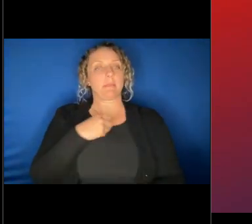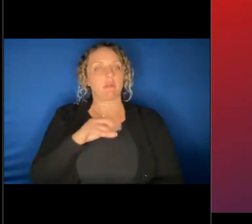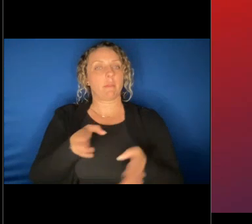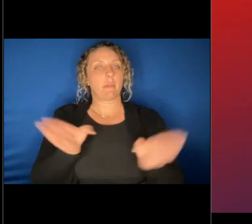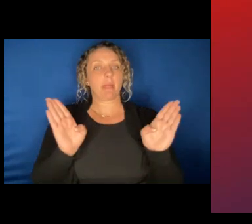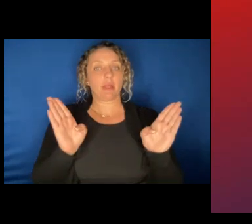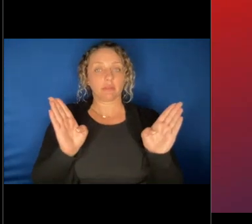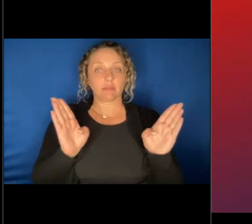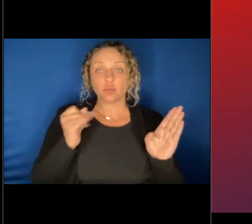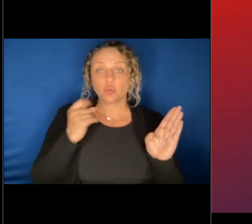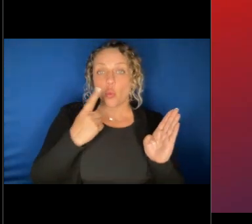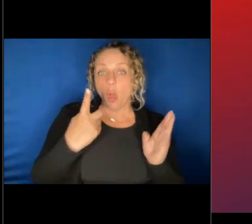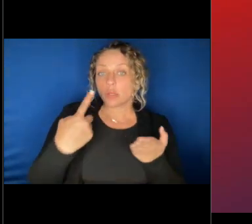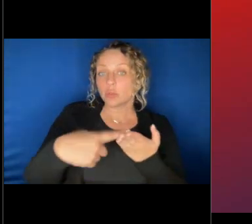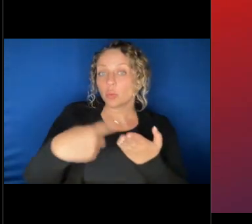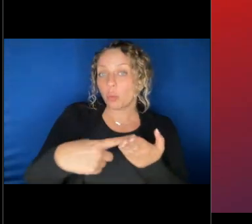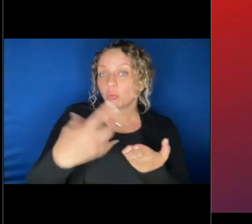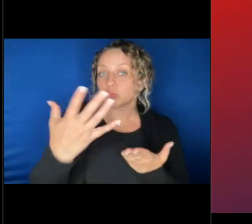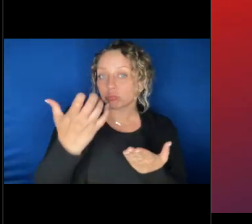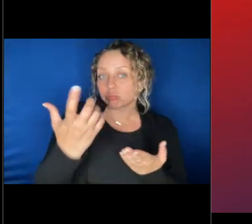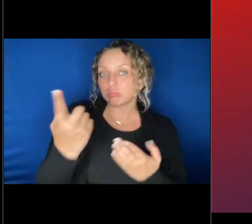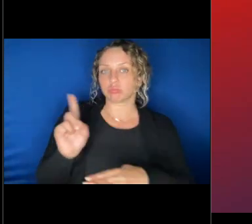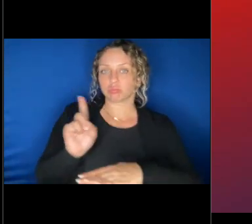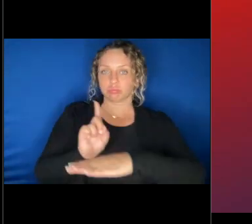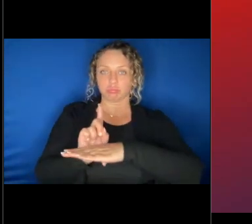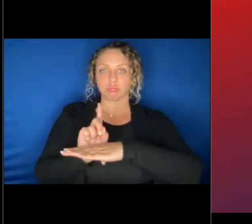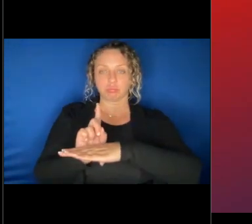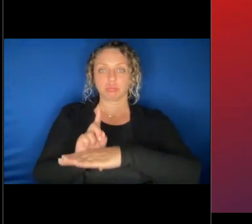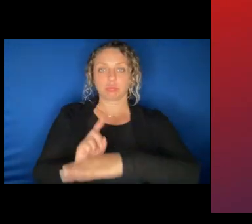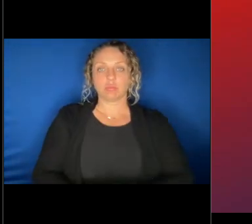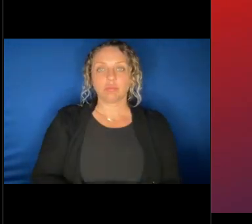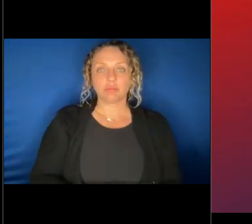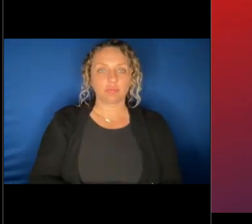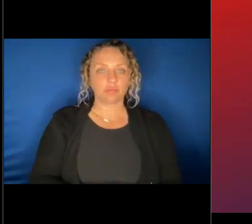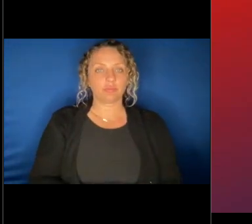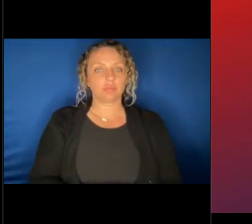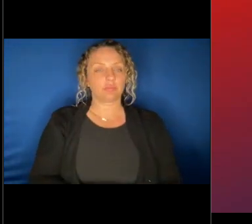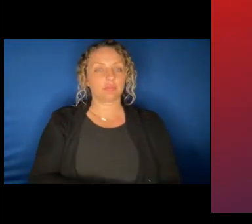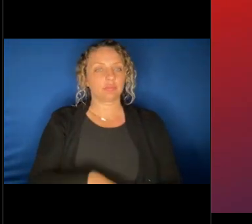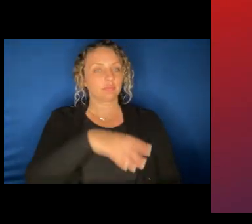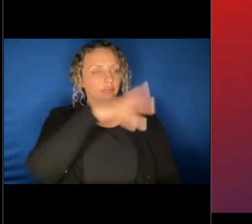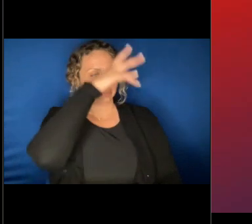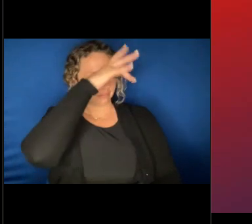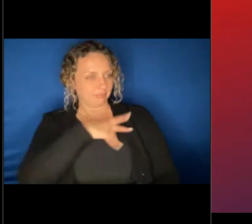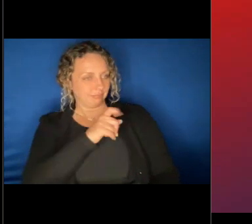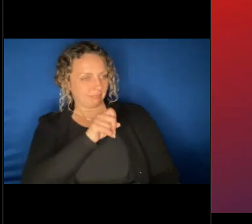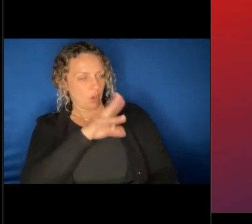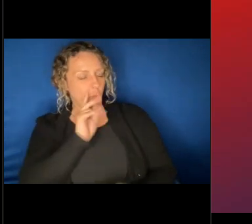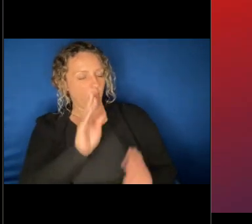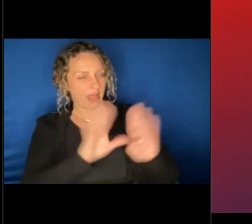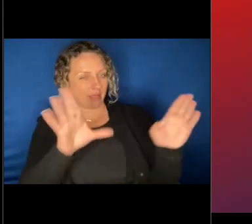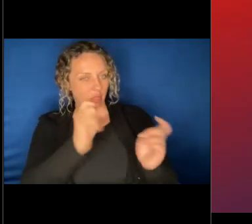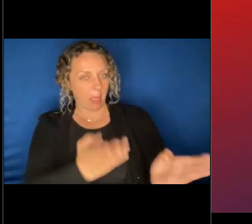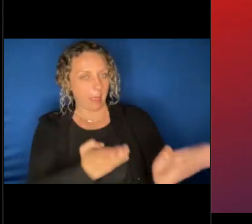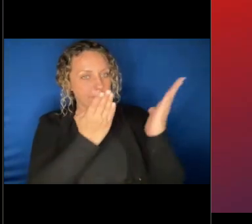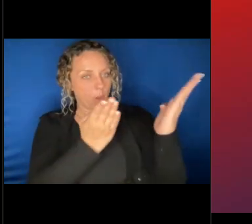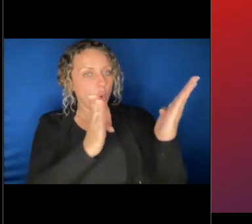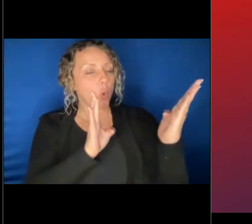if you'd like to weigh in, feel free to approach the podium. Mr. Mayor, I just want to Yes, sir. clarify with that motion